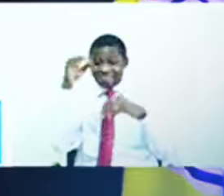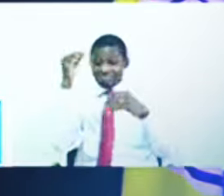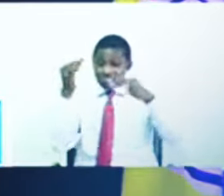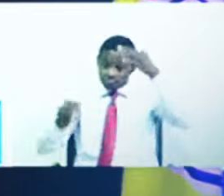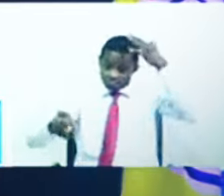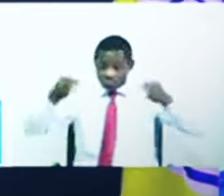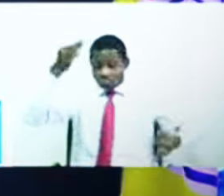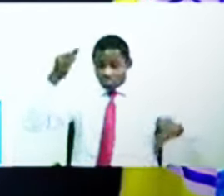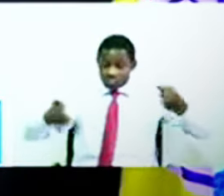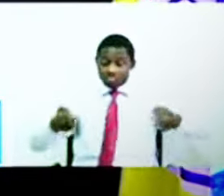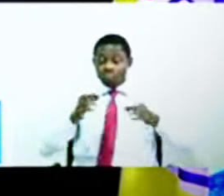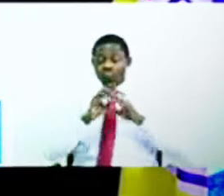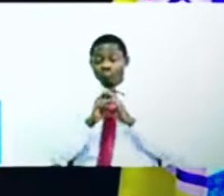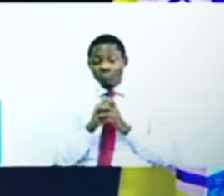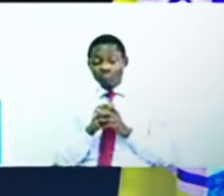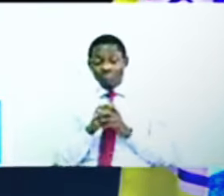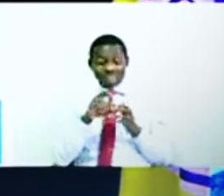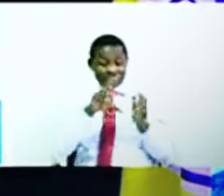And then